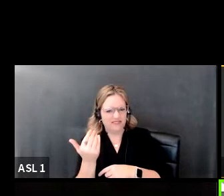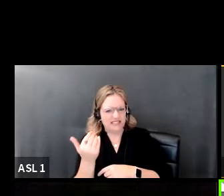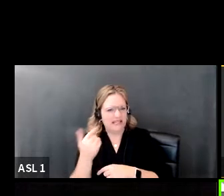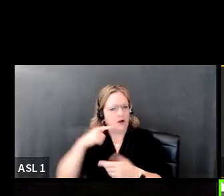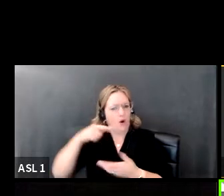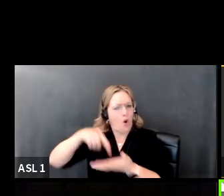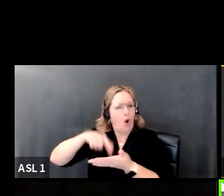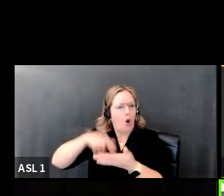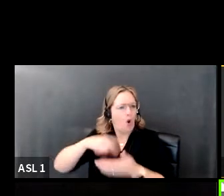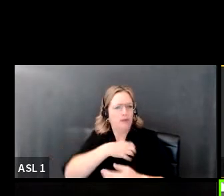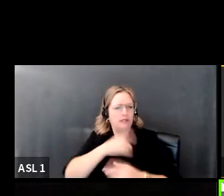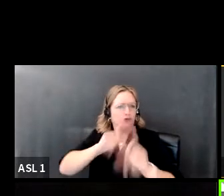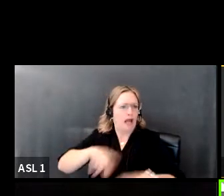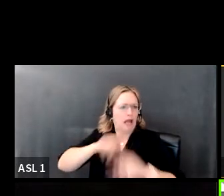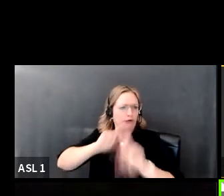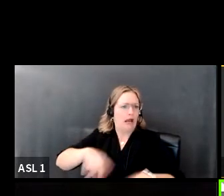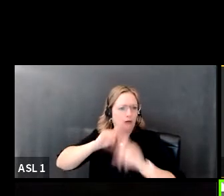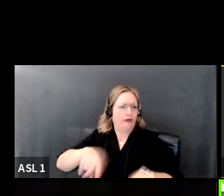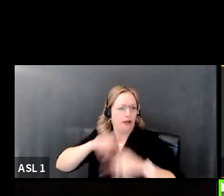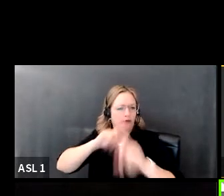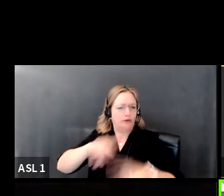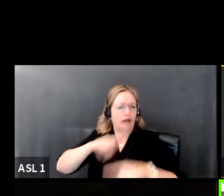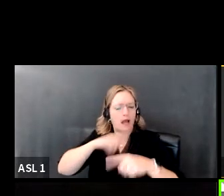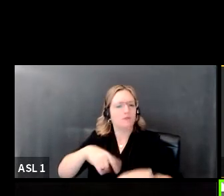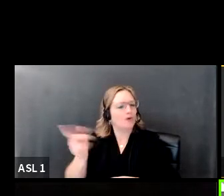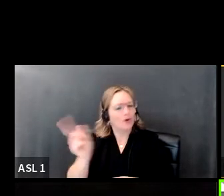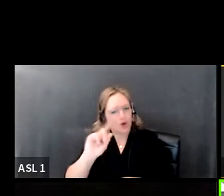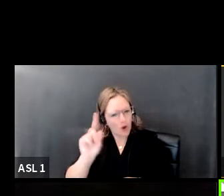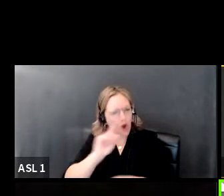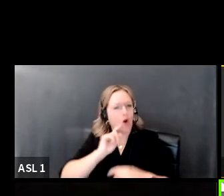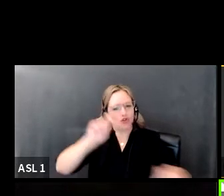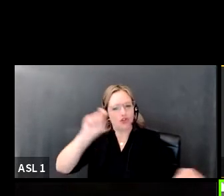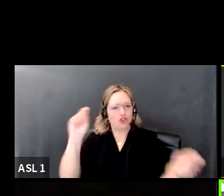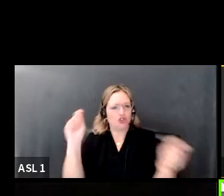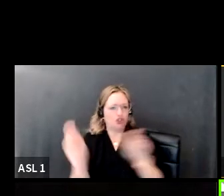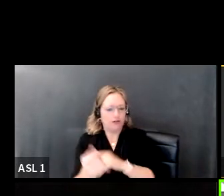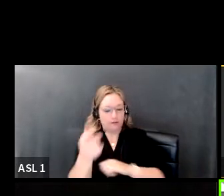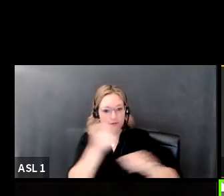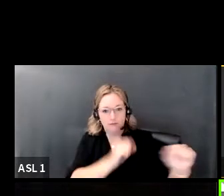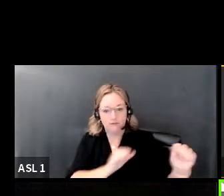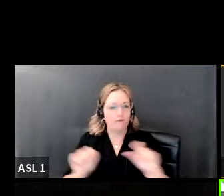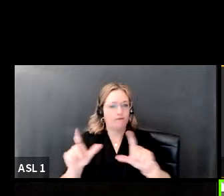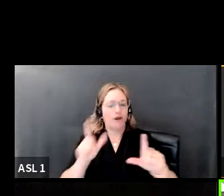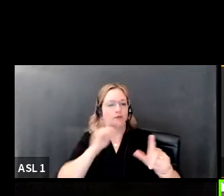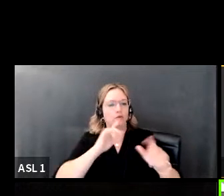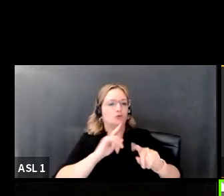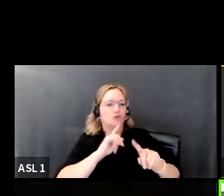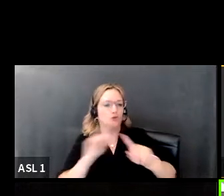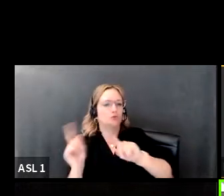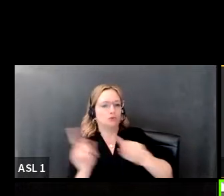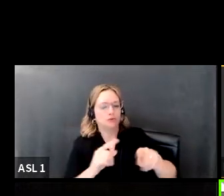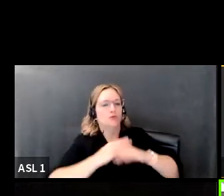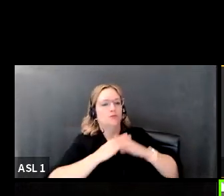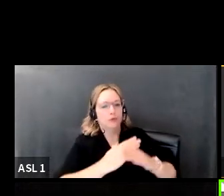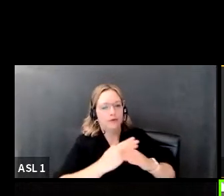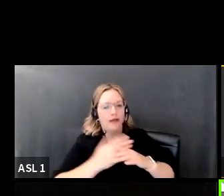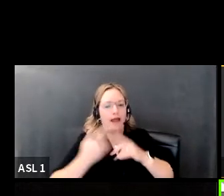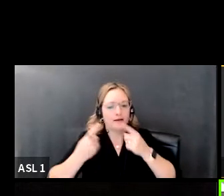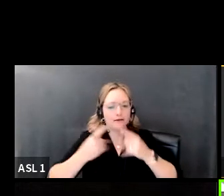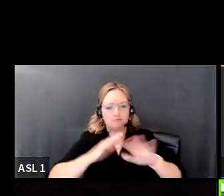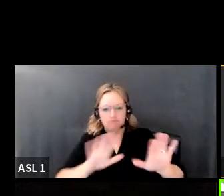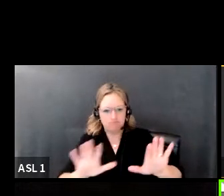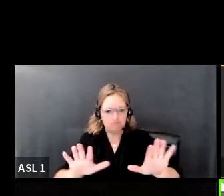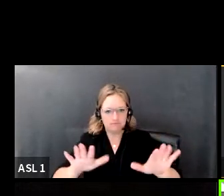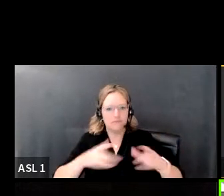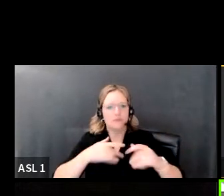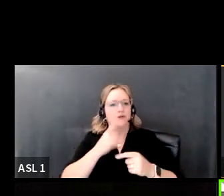fundamental shift of resources to an upstream model rather than downstream enforcement model so more prevention more